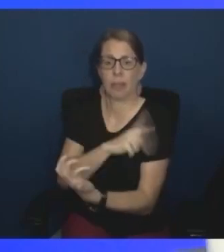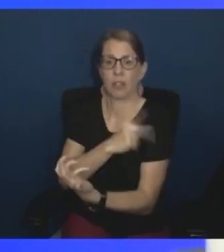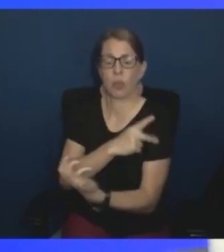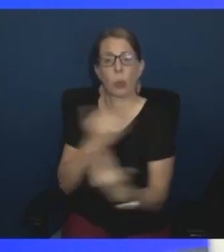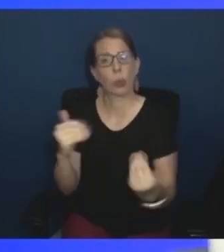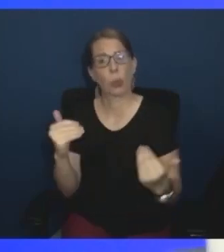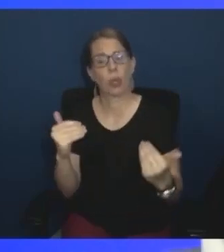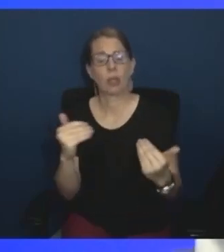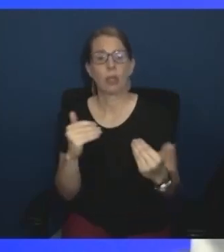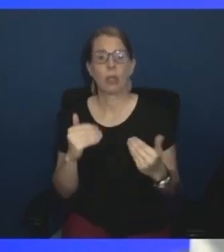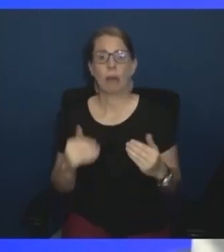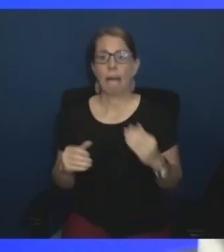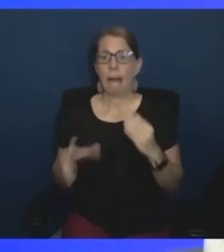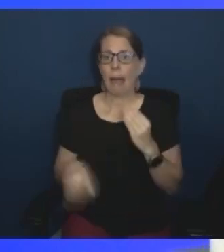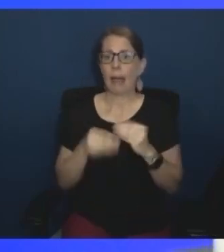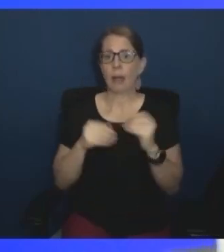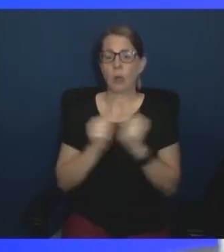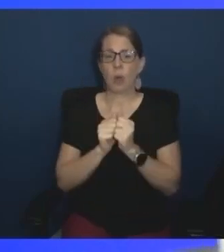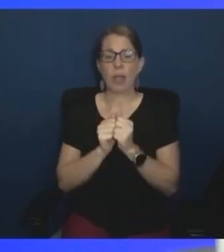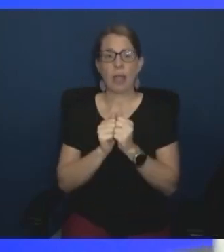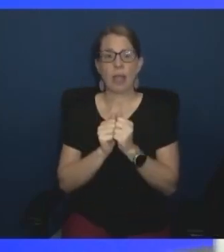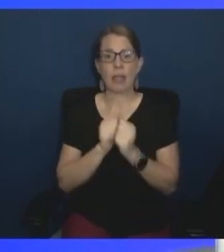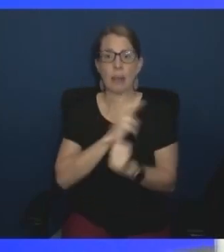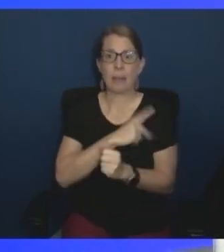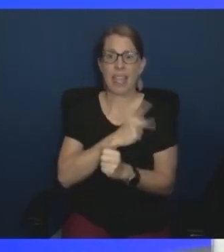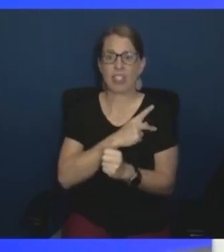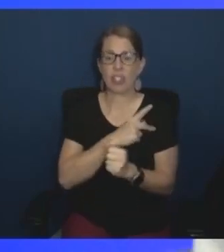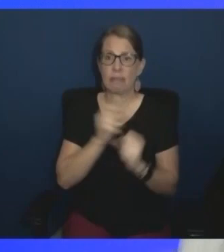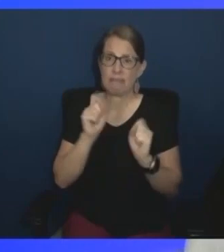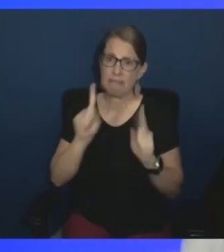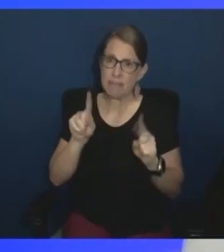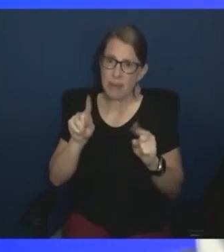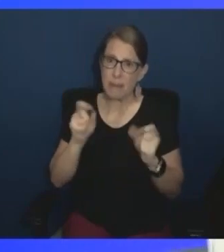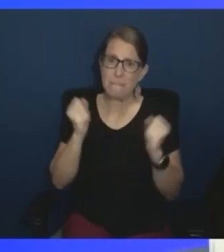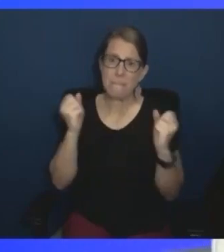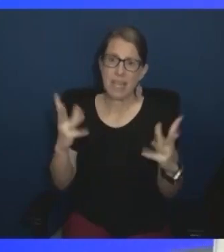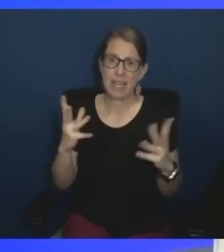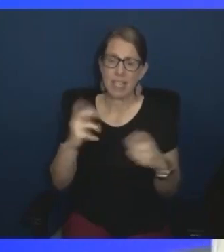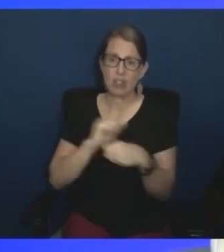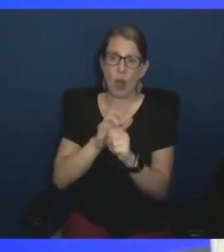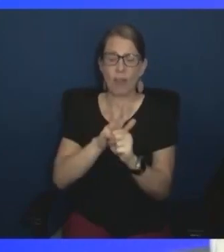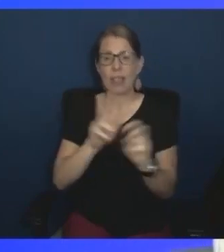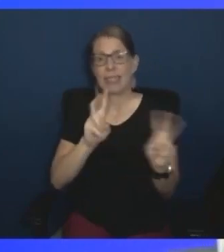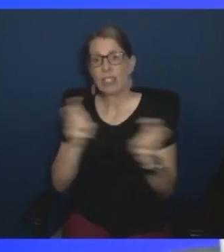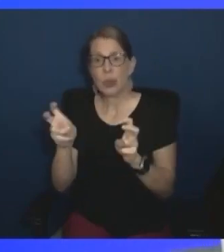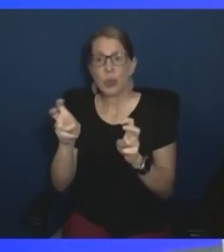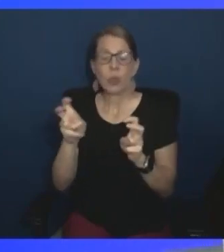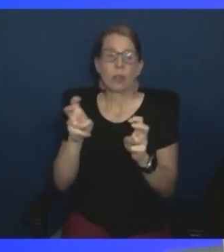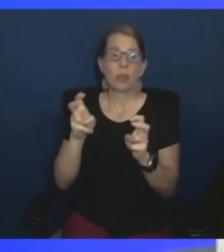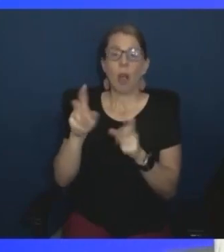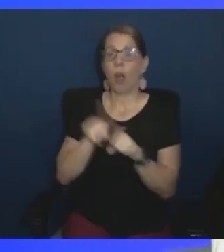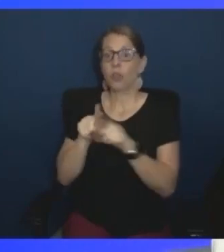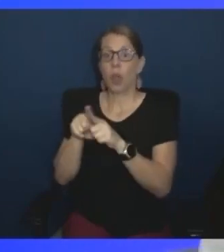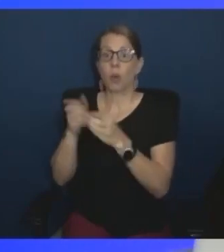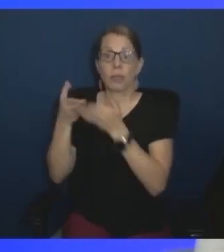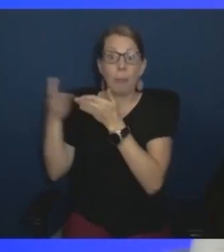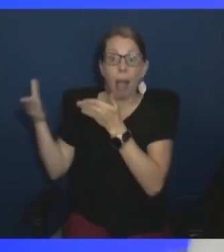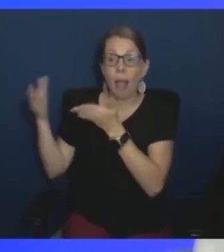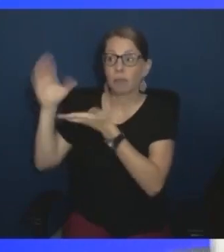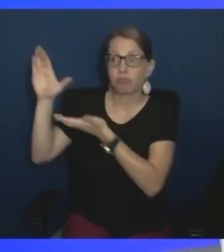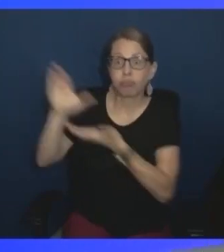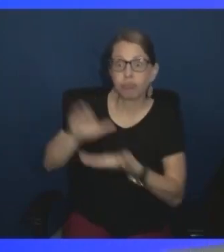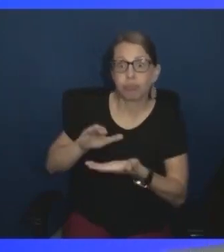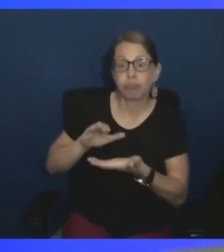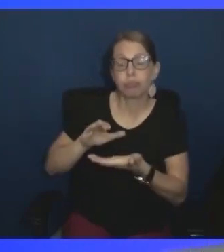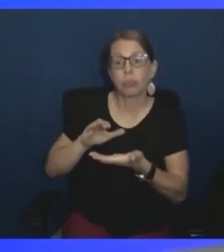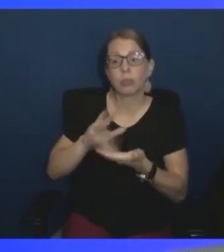our, unprecedented patient volumes and issues, with supply chain, et cetera, or I would say a